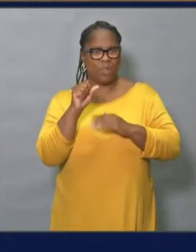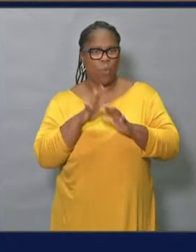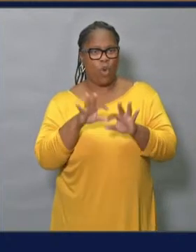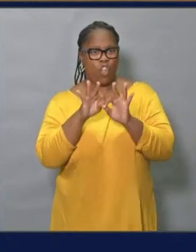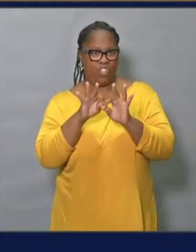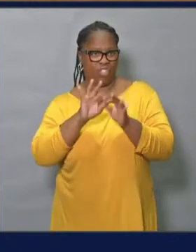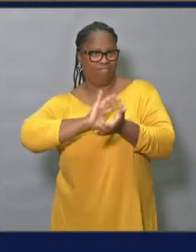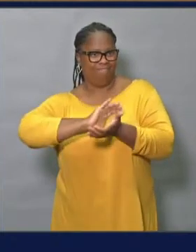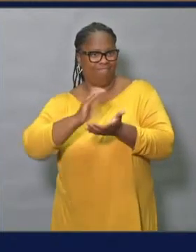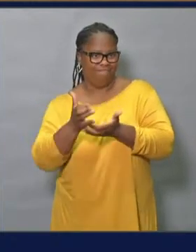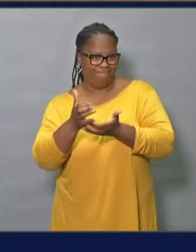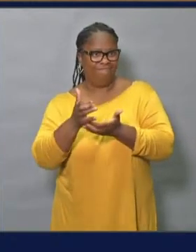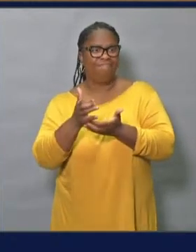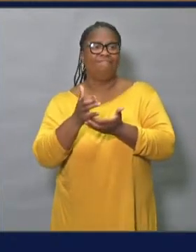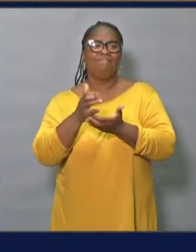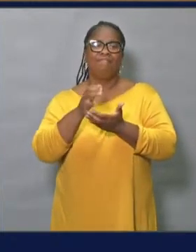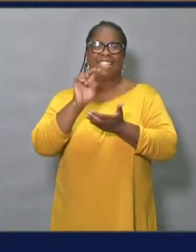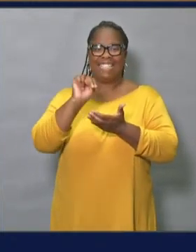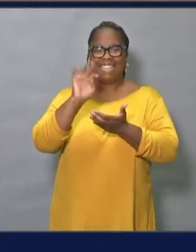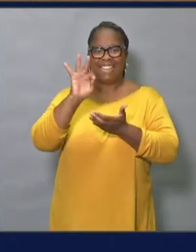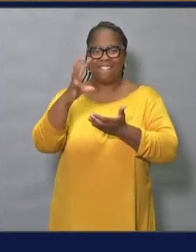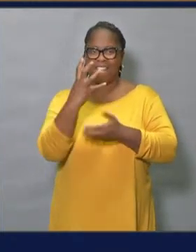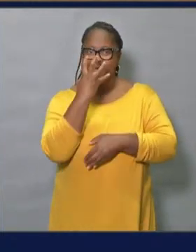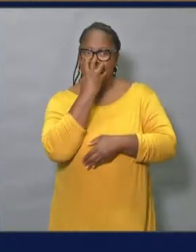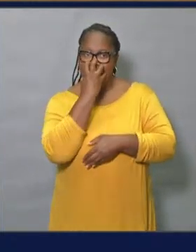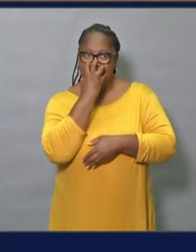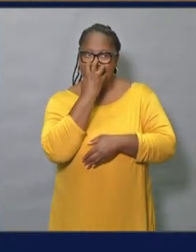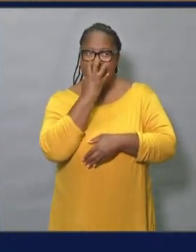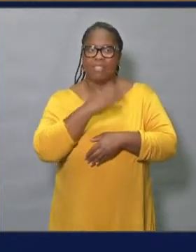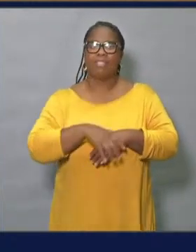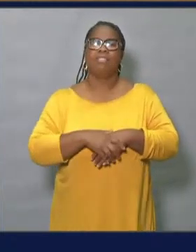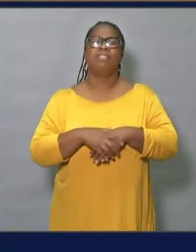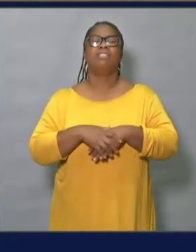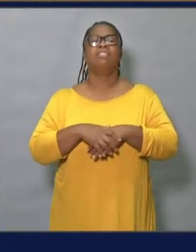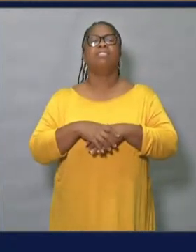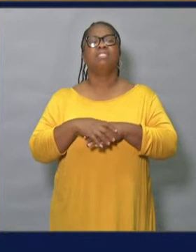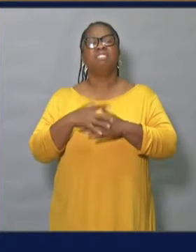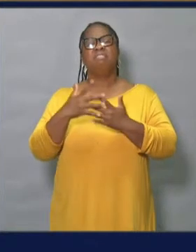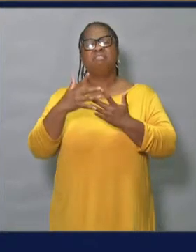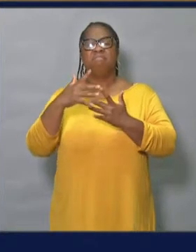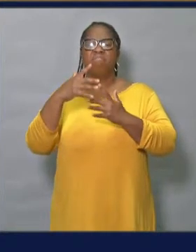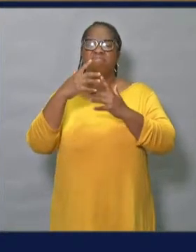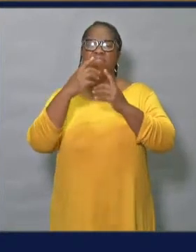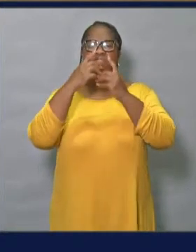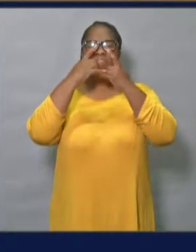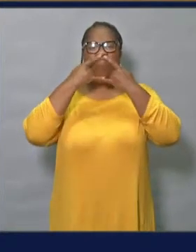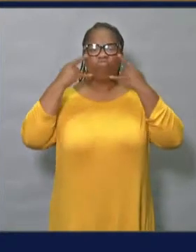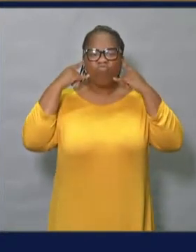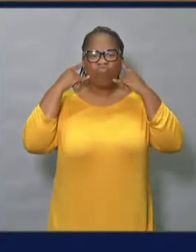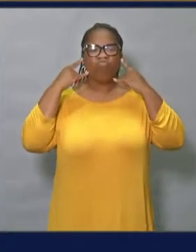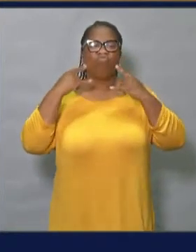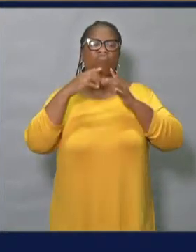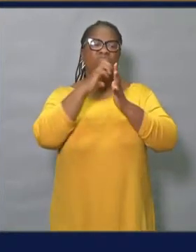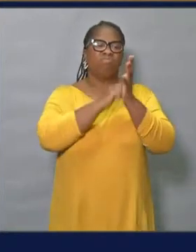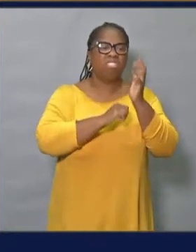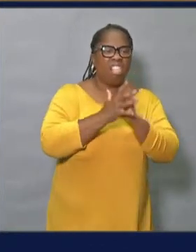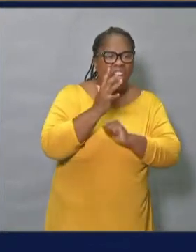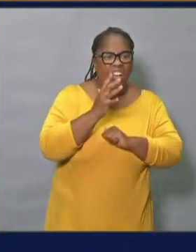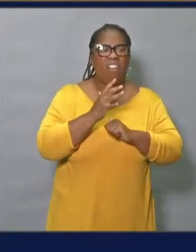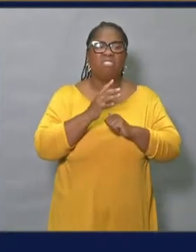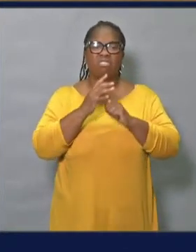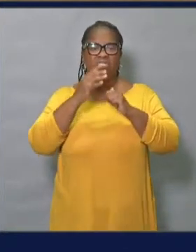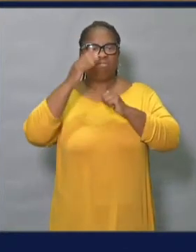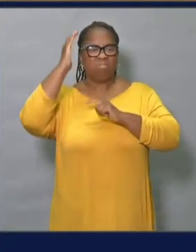protection, and face shields. 79% of hospitals have a 15-day supply of gloves, and 66% of hospitals